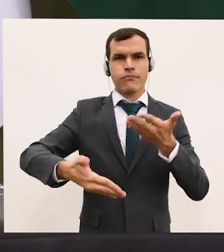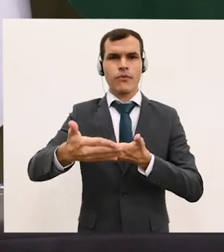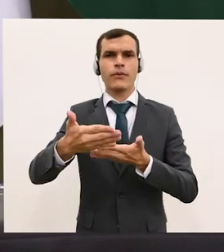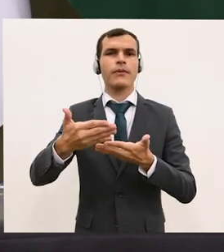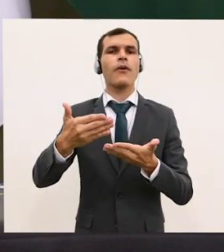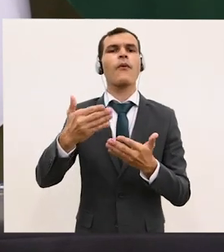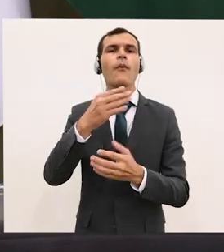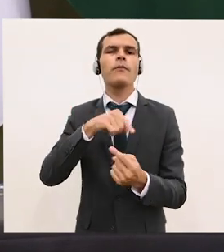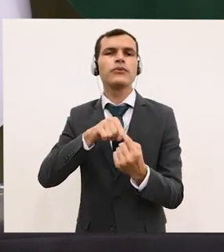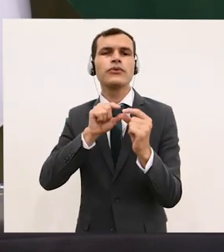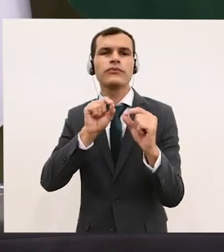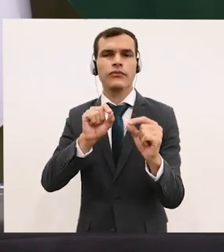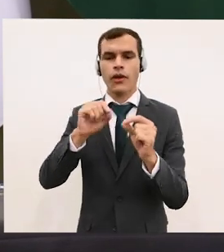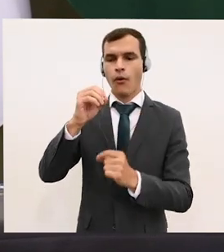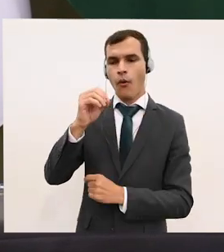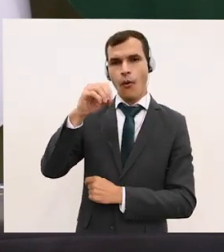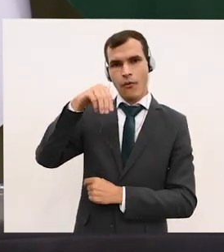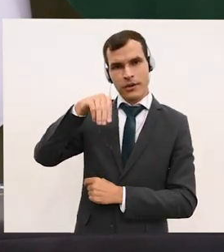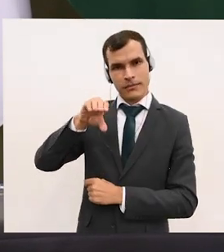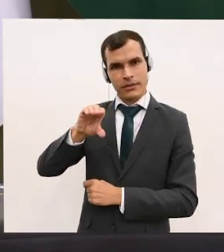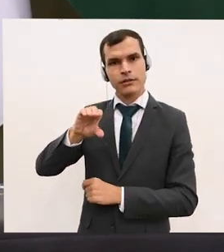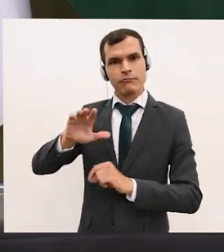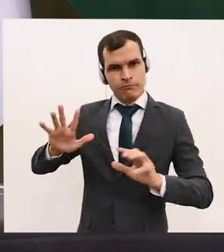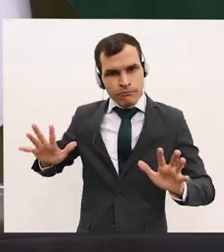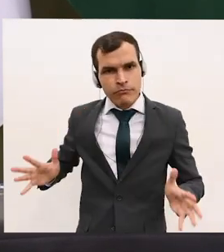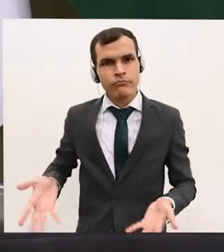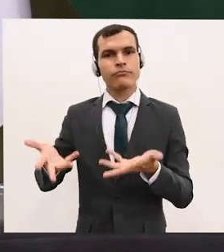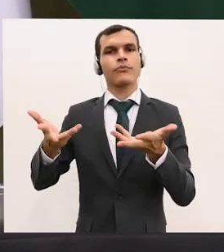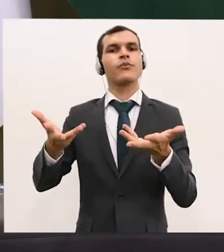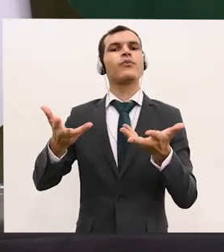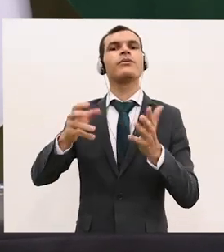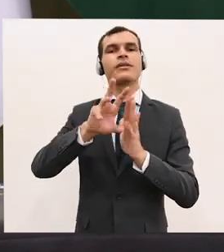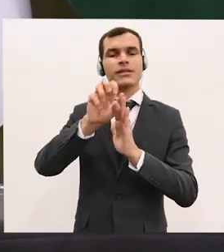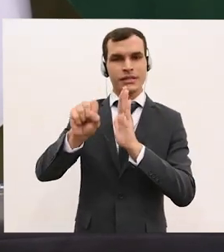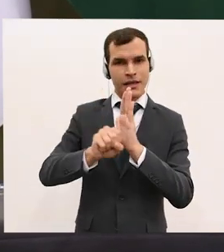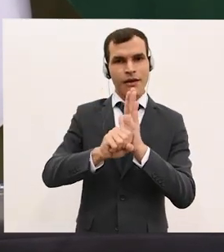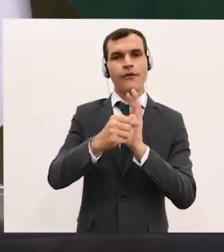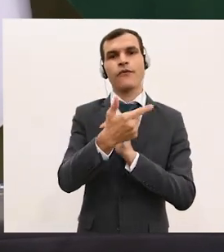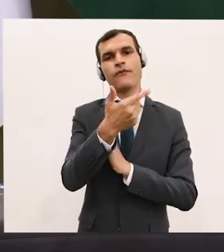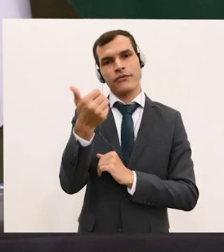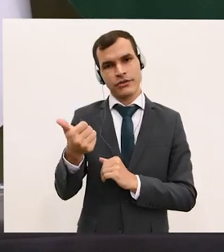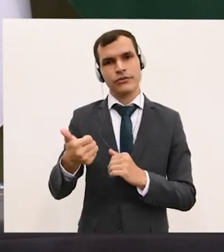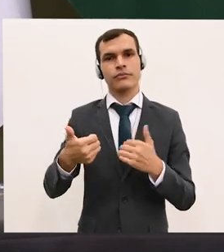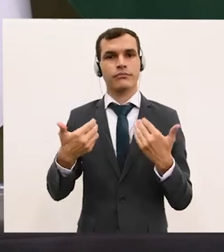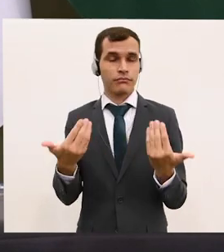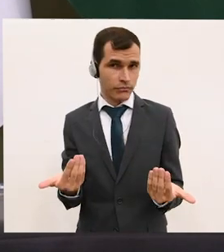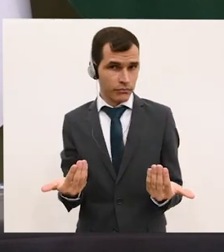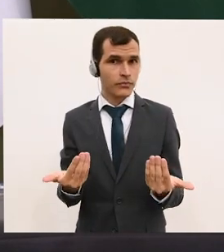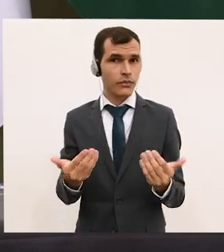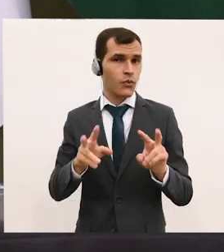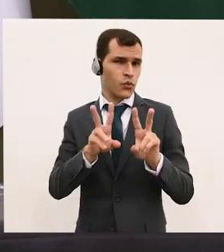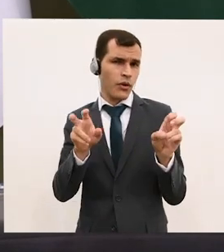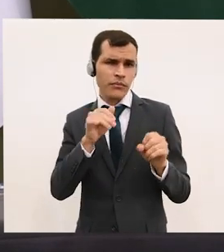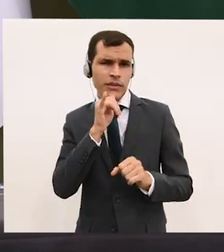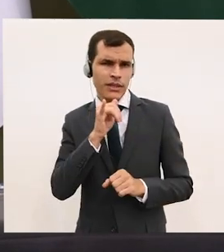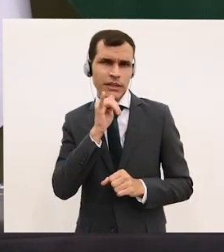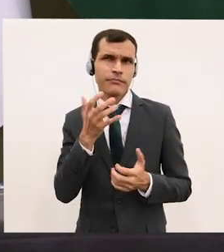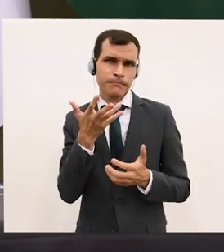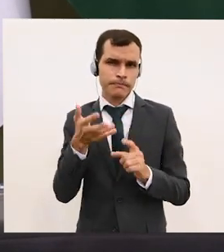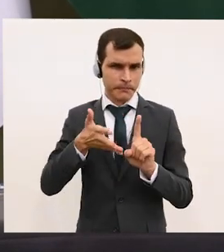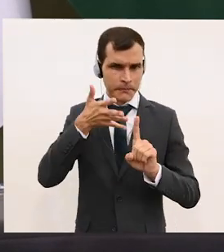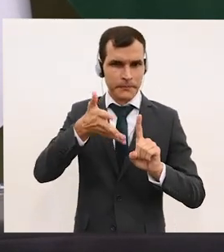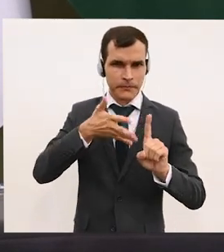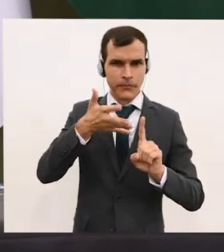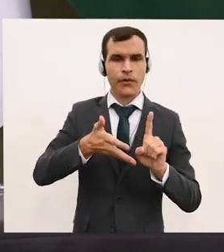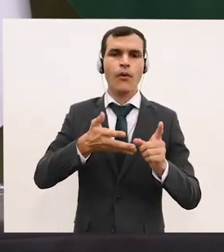I'm talking about the negotiations ongoing on digital trade. For instance, the e-commerce negotiations, investment